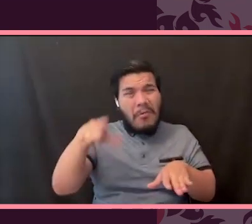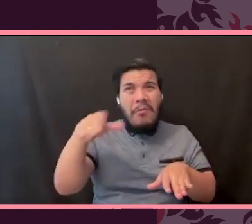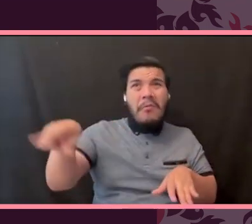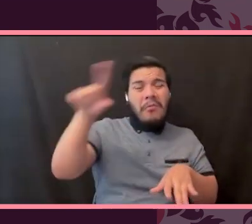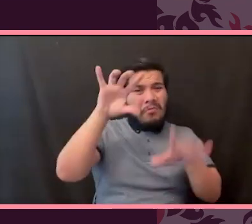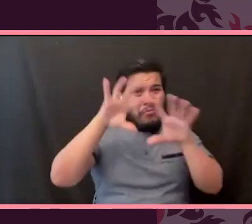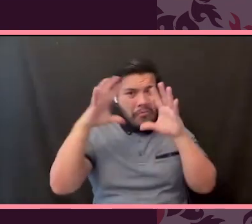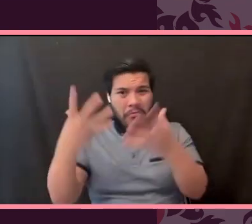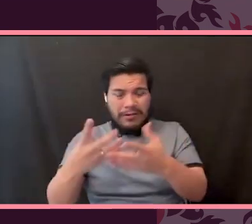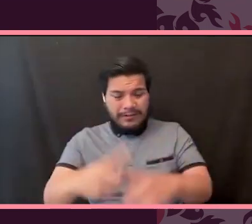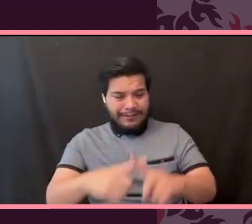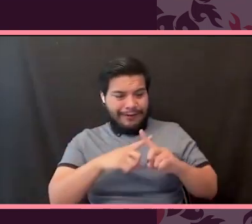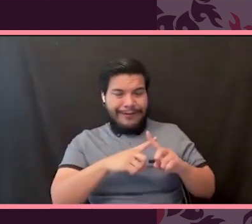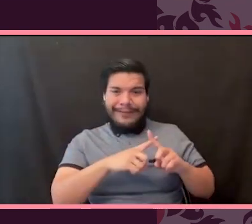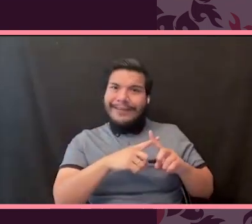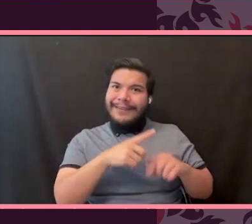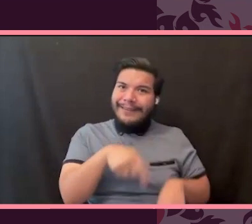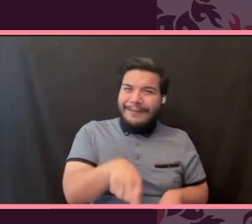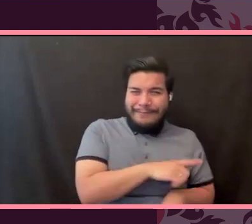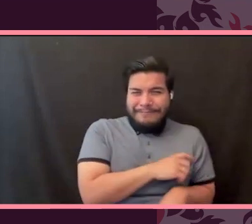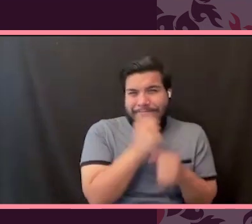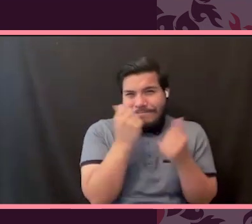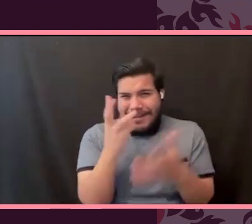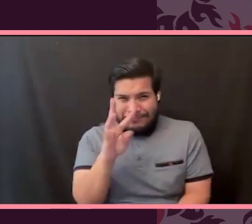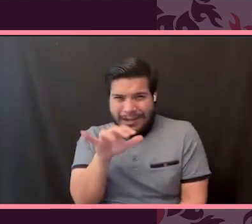after them in many ways.